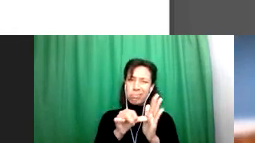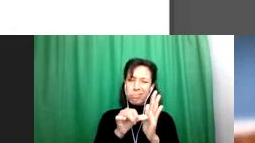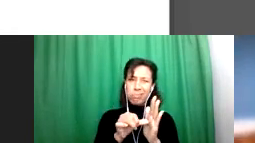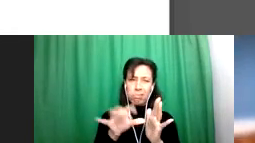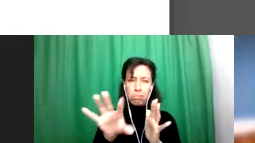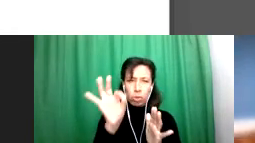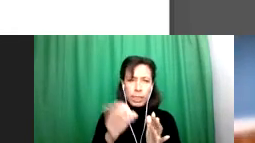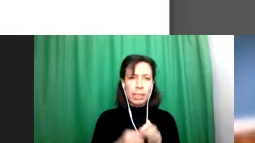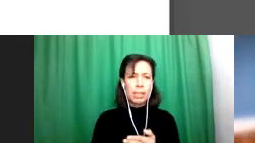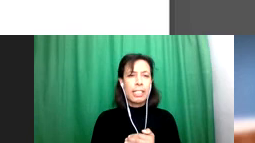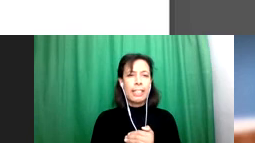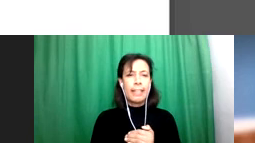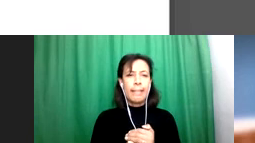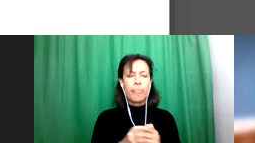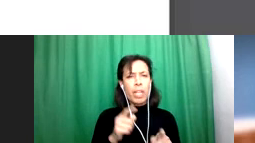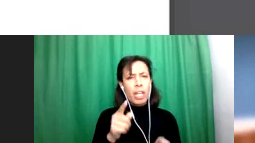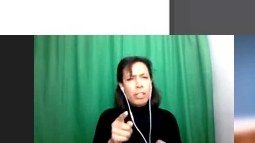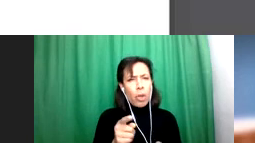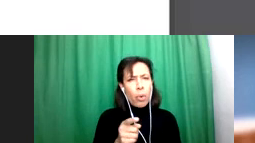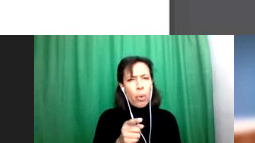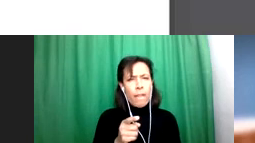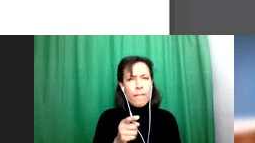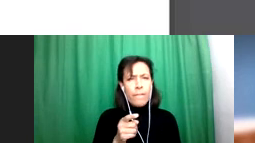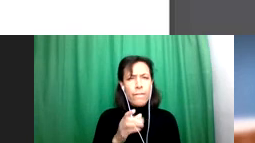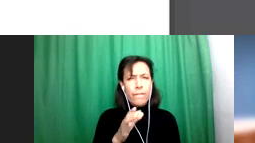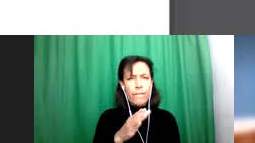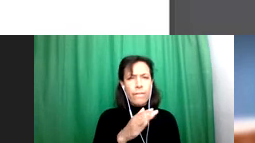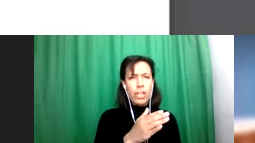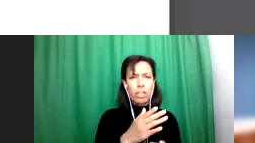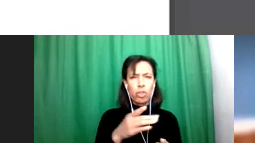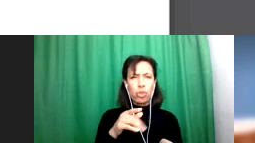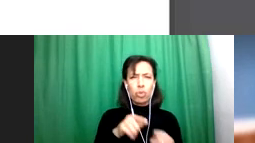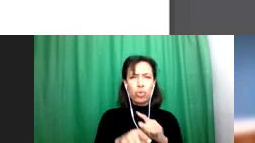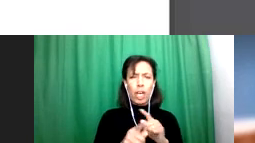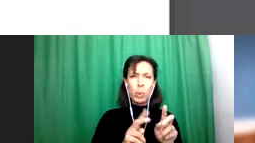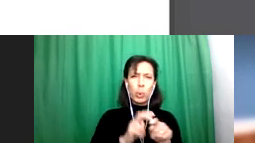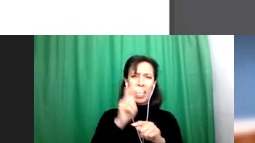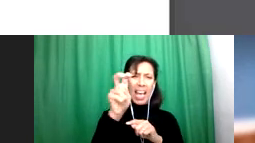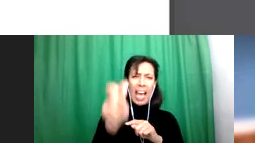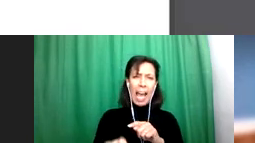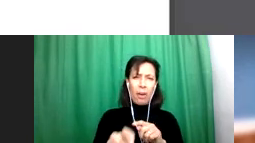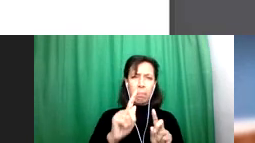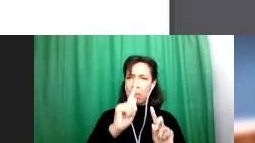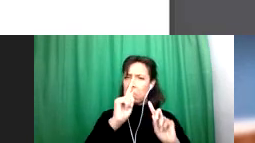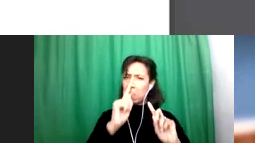So the fish tried to get out, but he couldn't get out. One